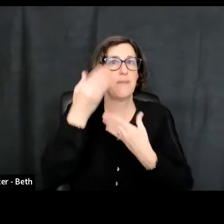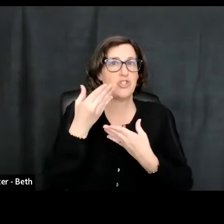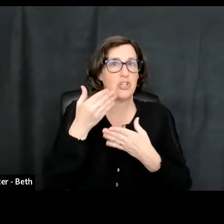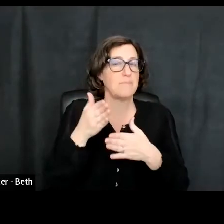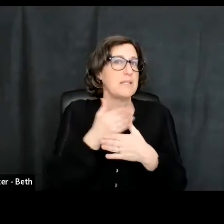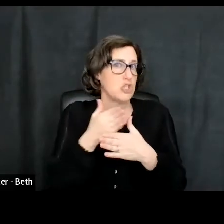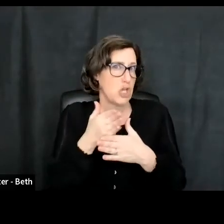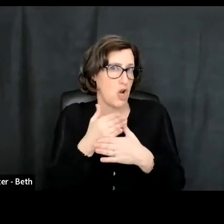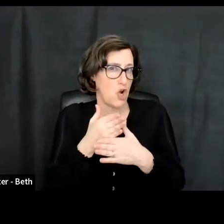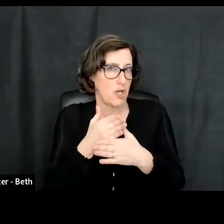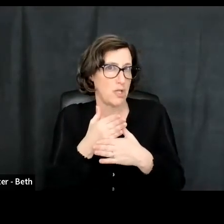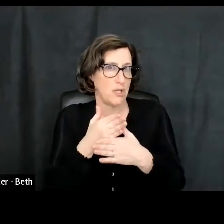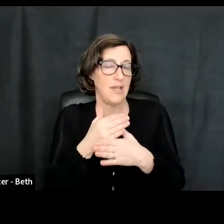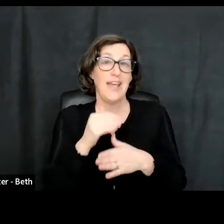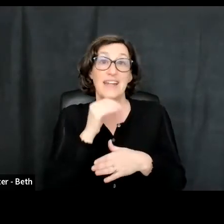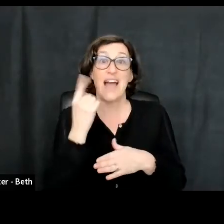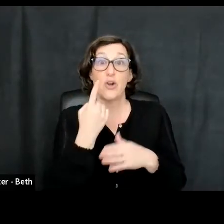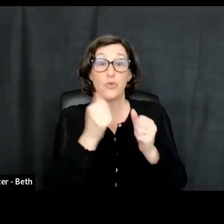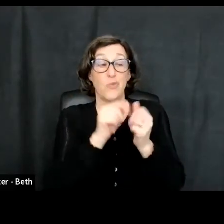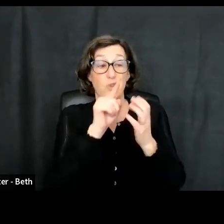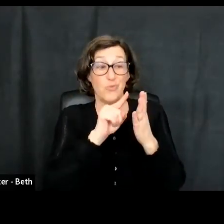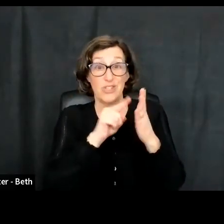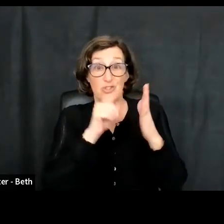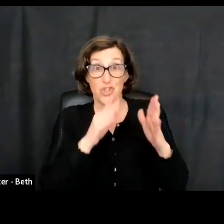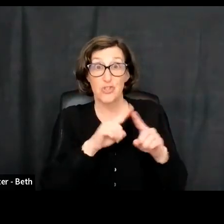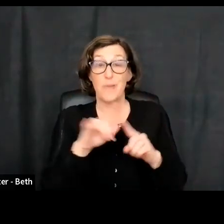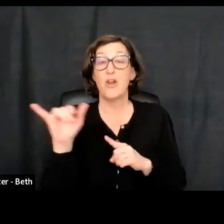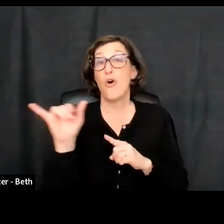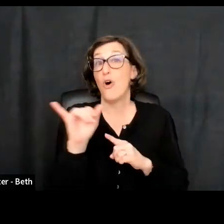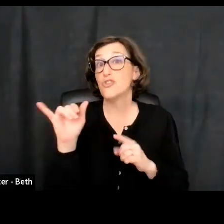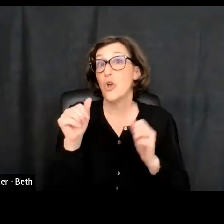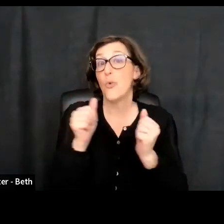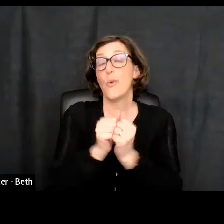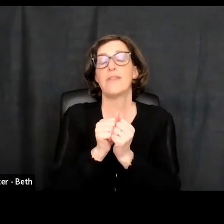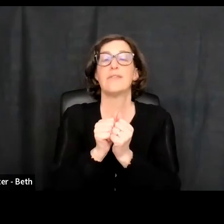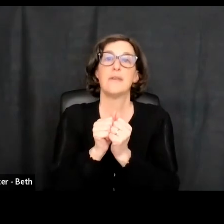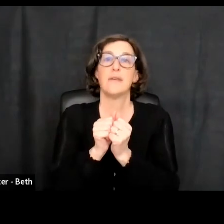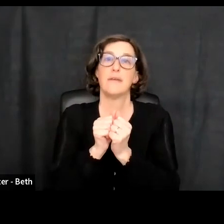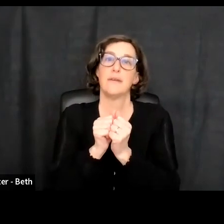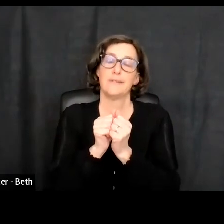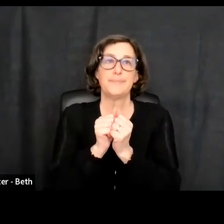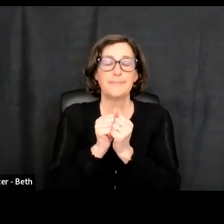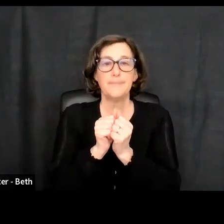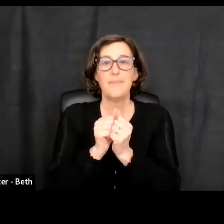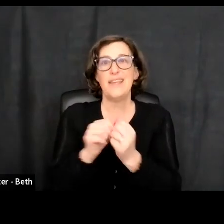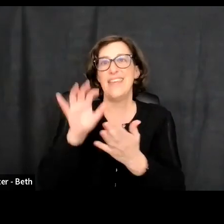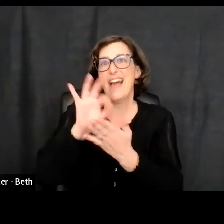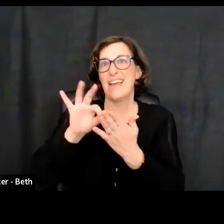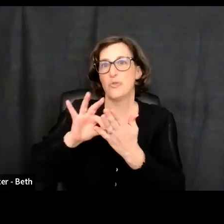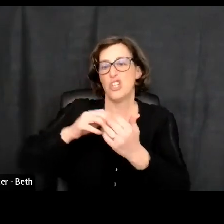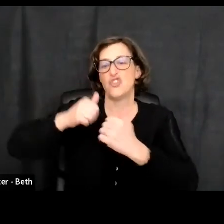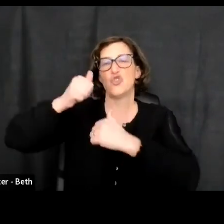shared, not only with researchers, but also with the sort of accounting infrastructure of